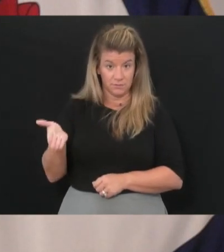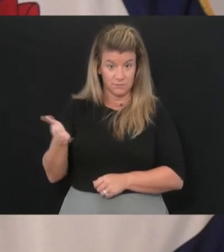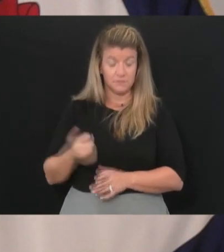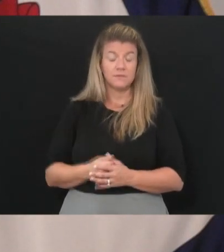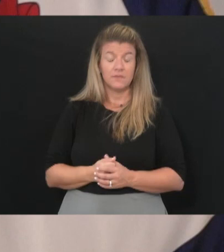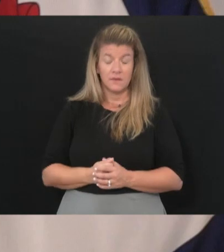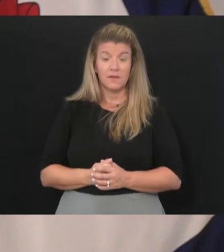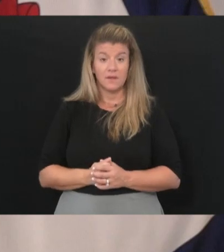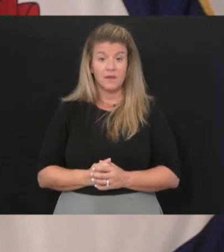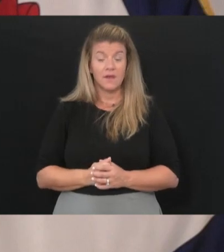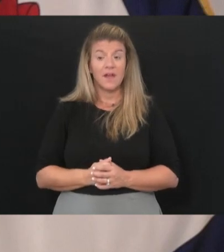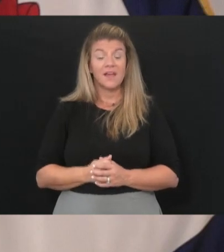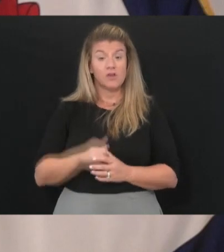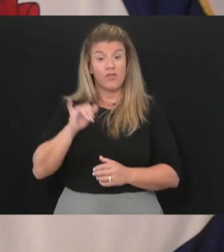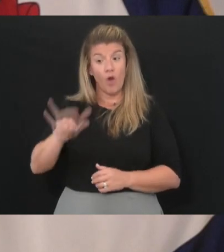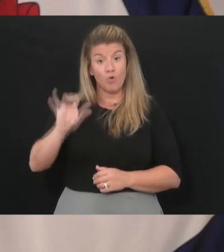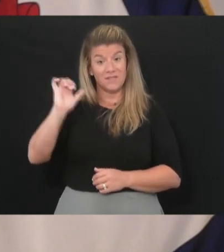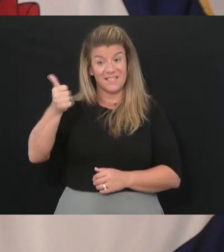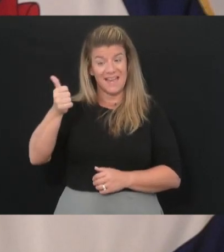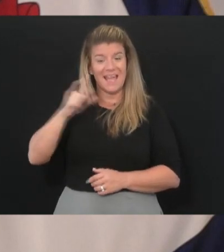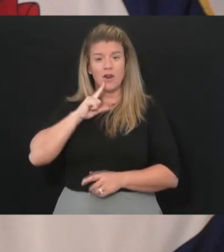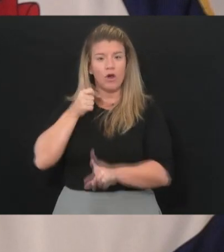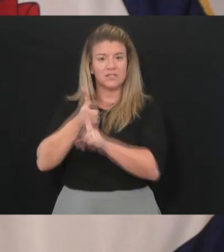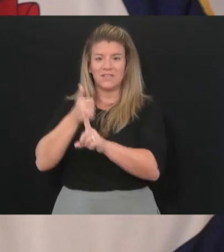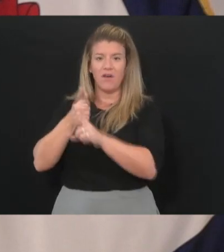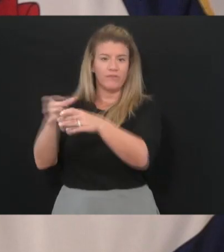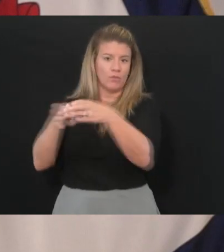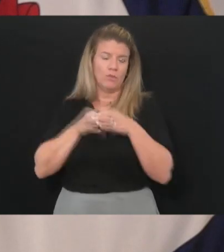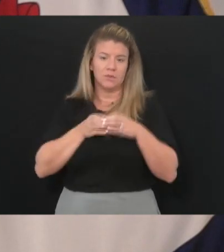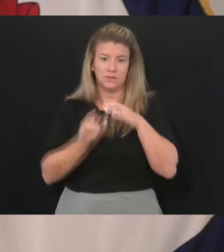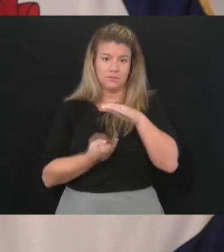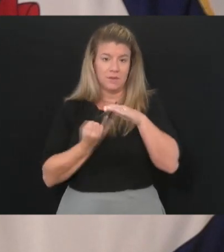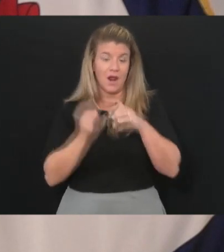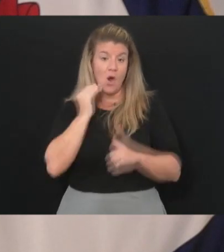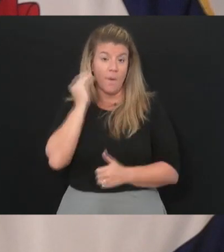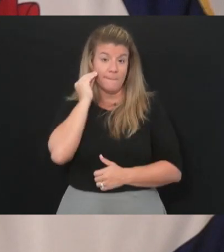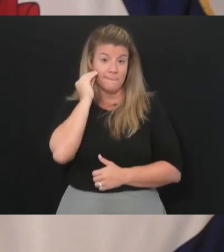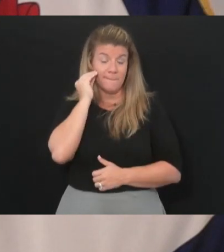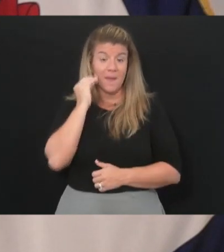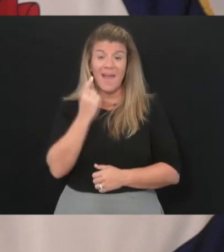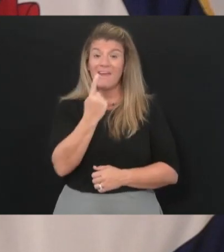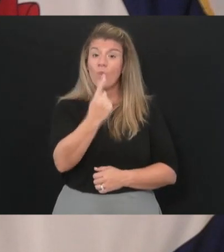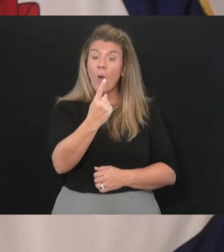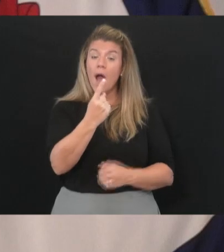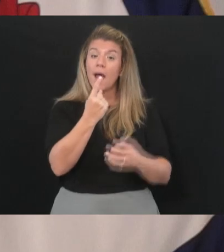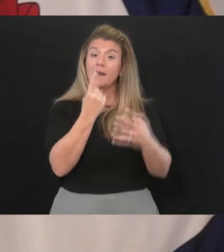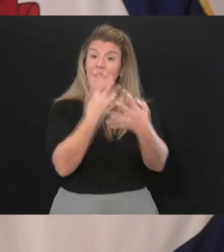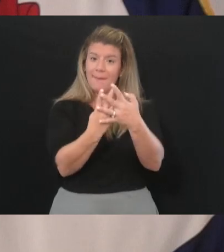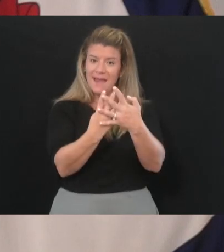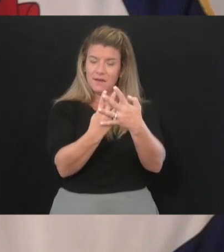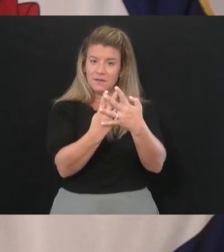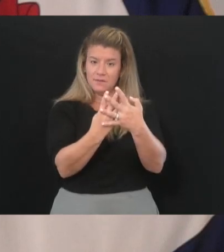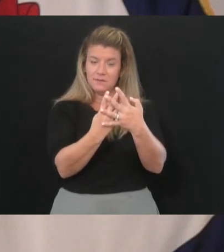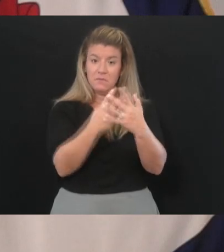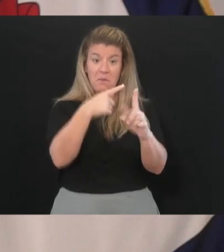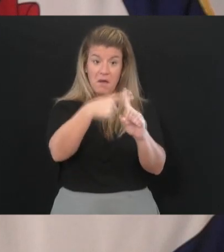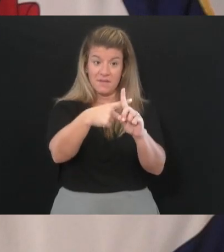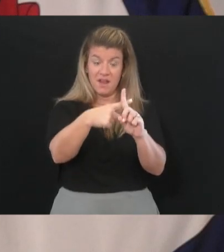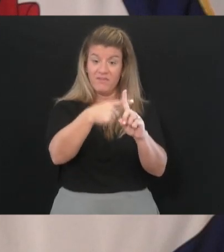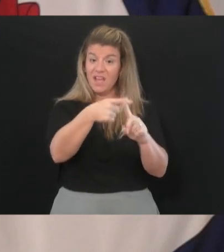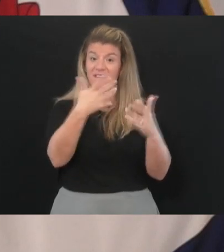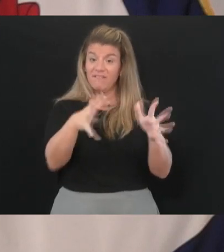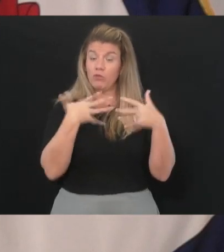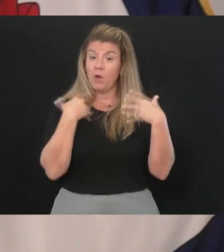the employees are self-quarantining at home. The 1 positive inmate has now recovered that's at